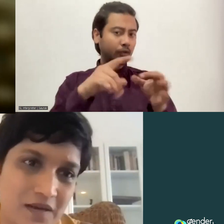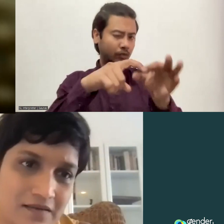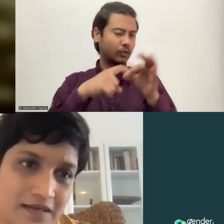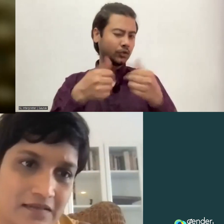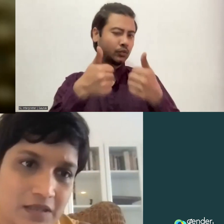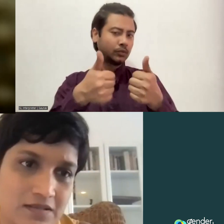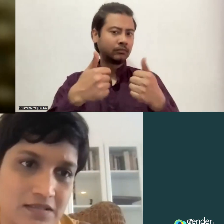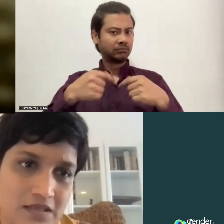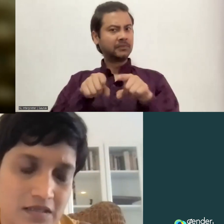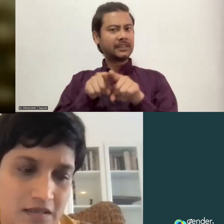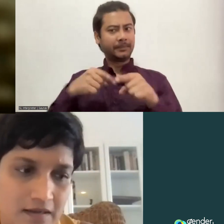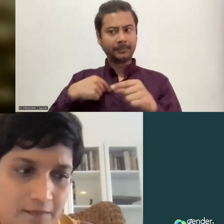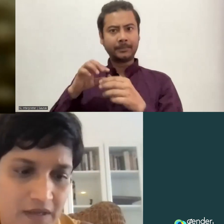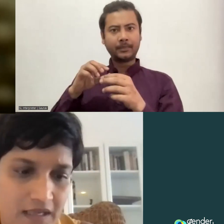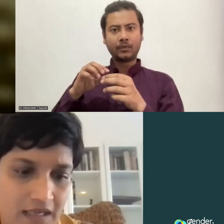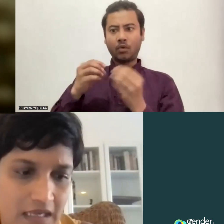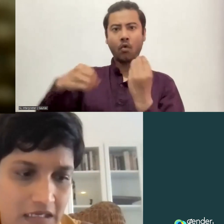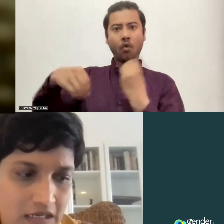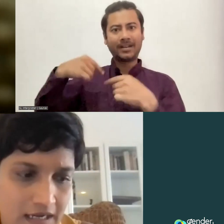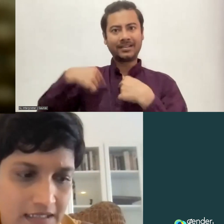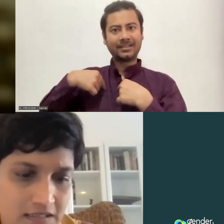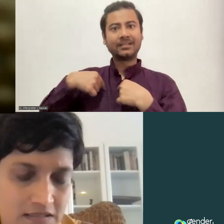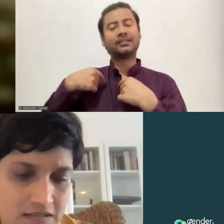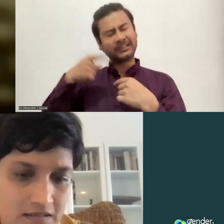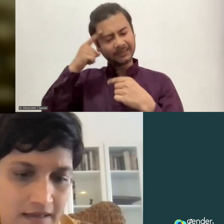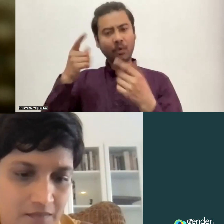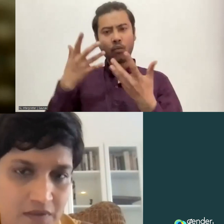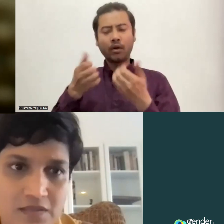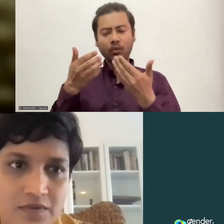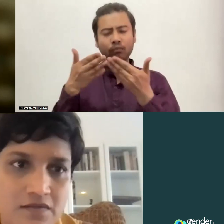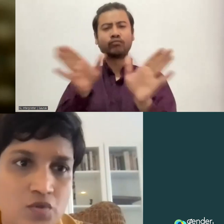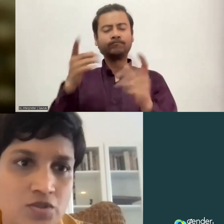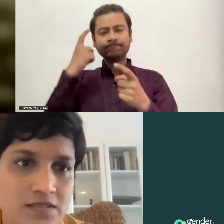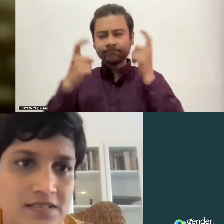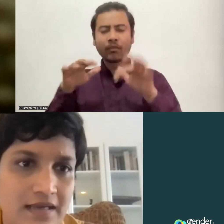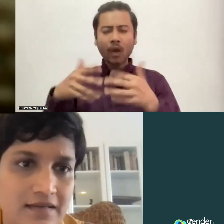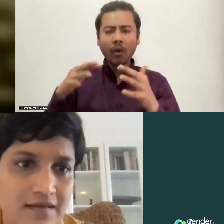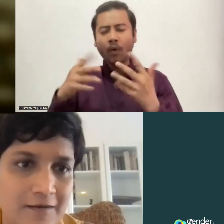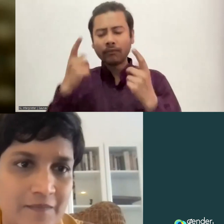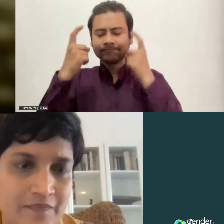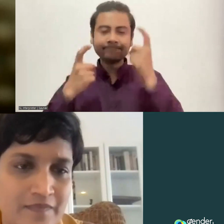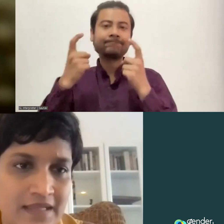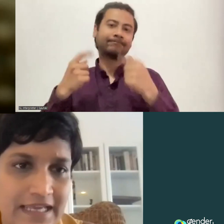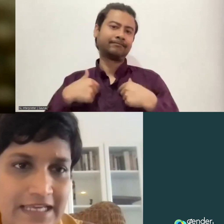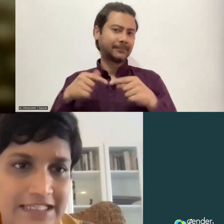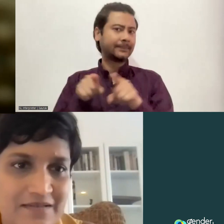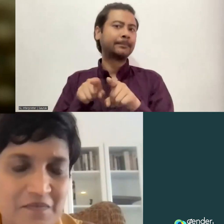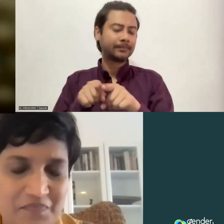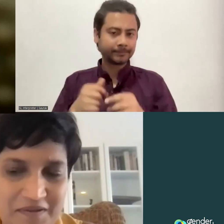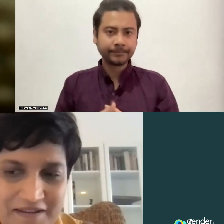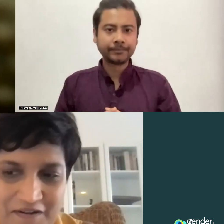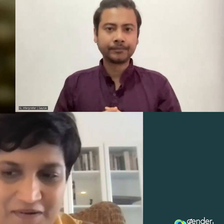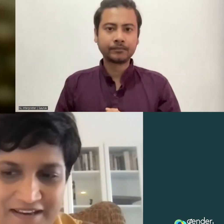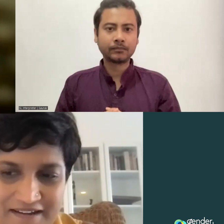as well, right? Because bringing in ideas and principles of social design